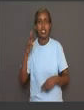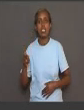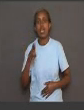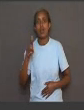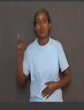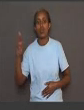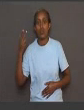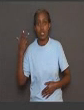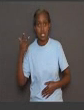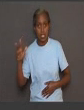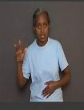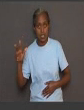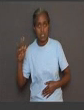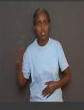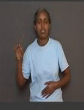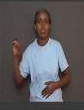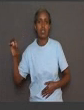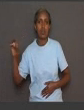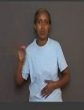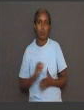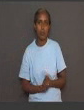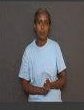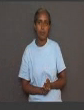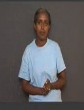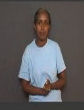root of 13, 0.